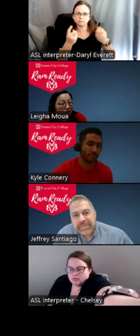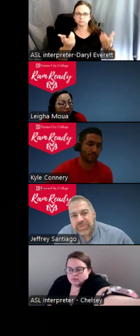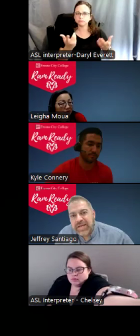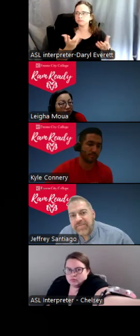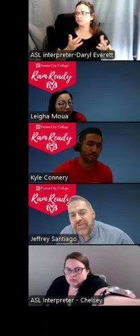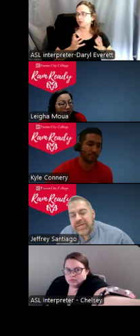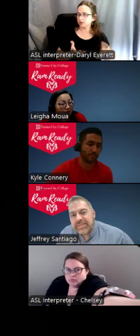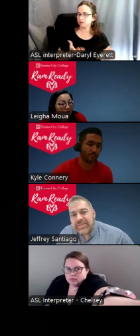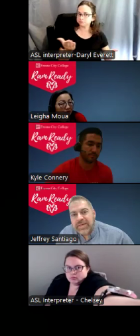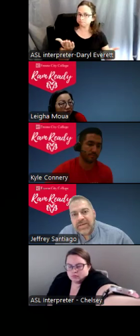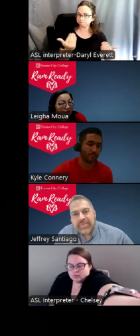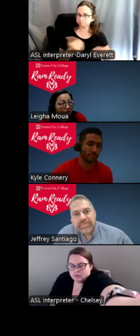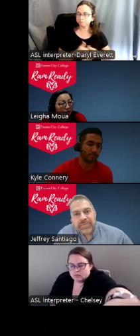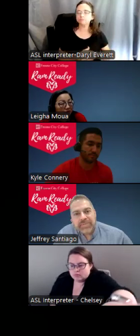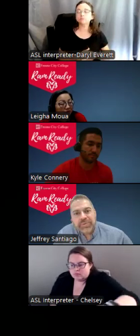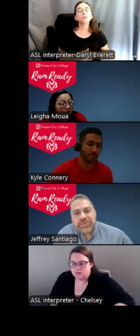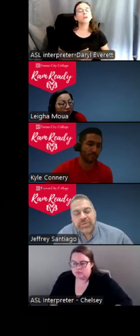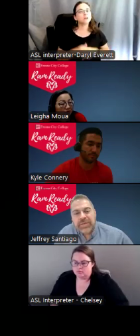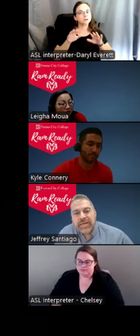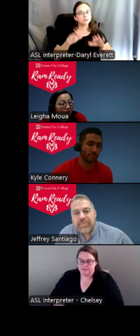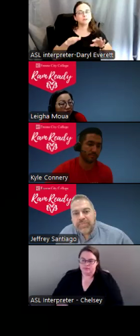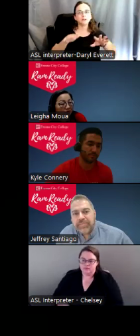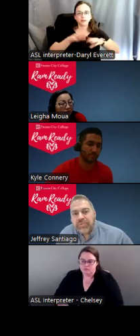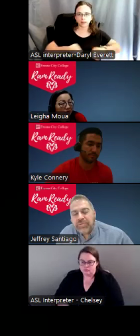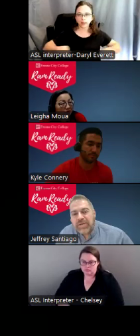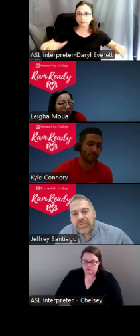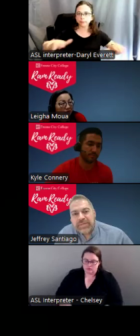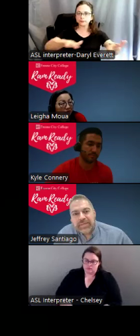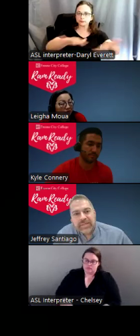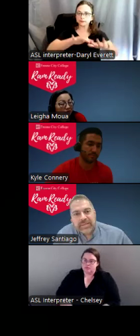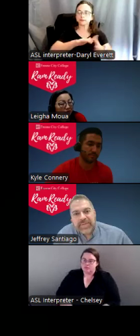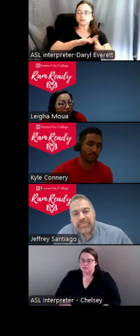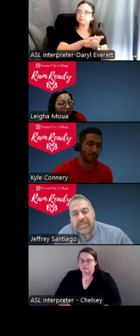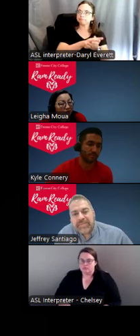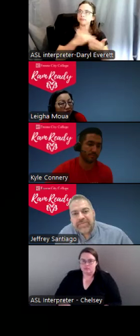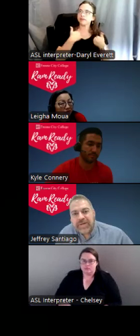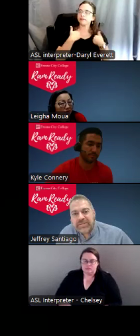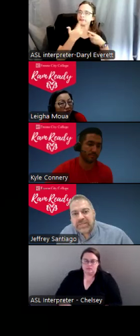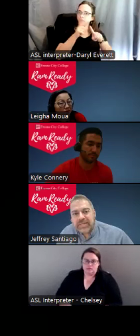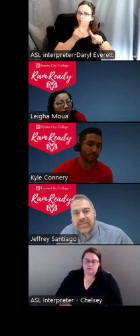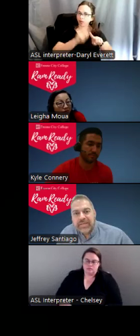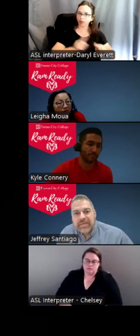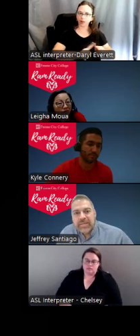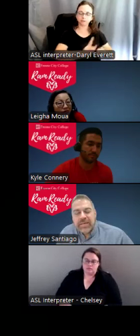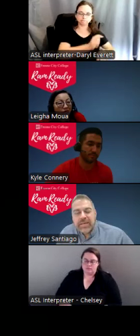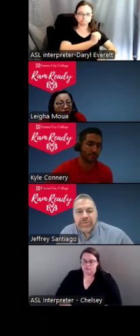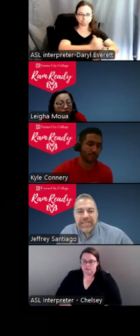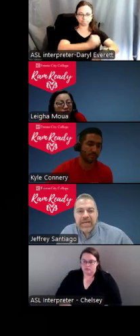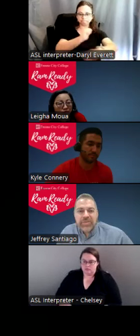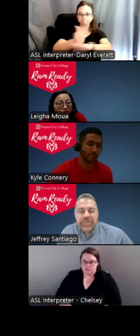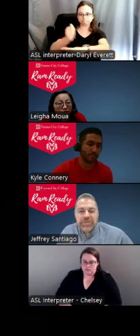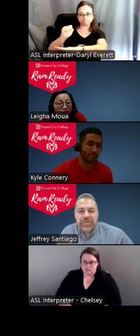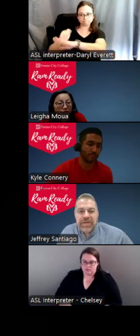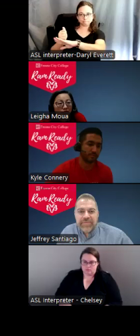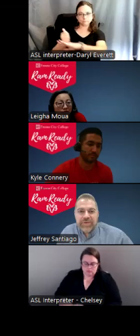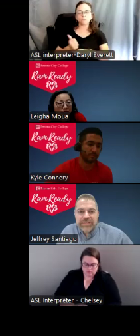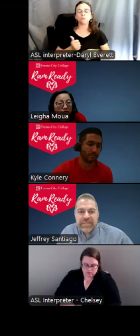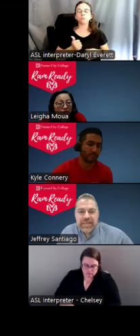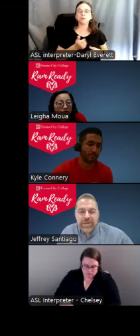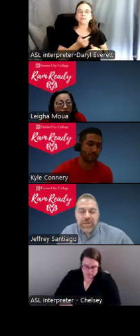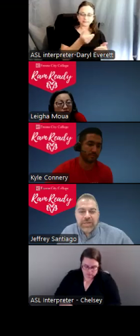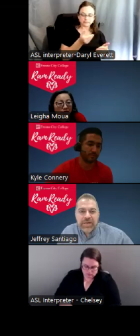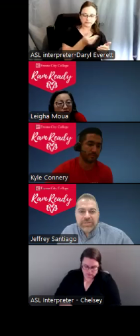the campus, we're gonna have various booths located. We'll have one in the main by the main fountain. They can help you if you